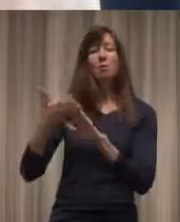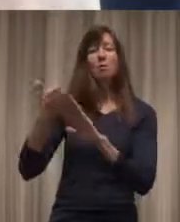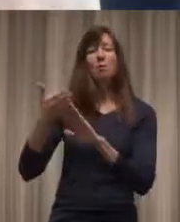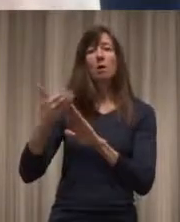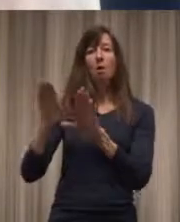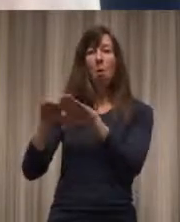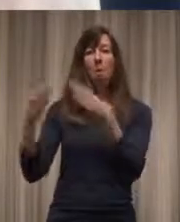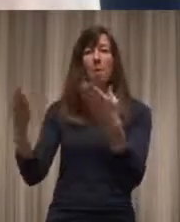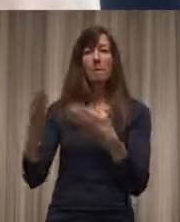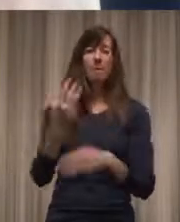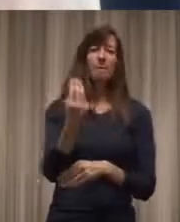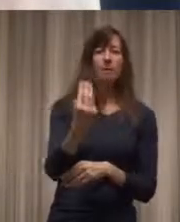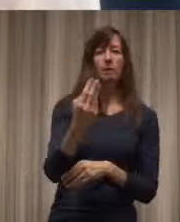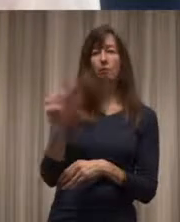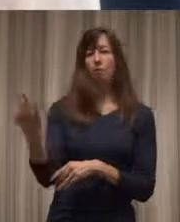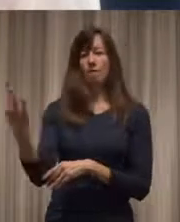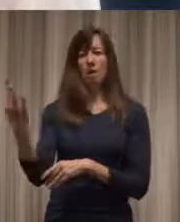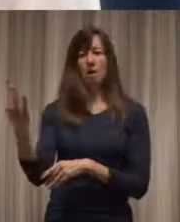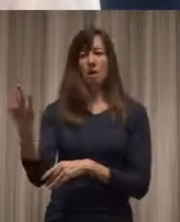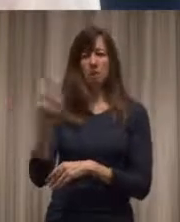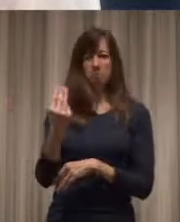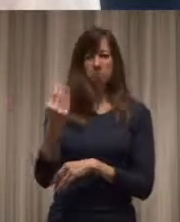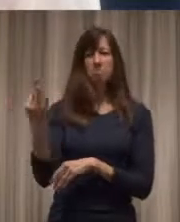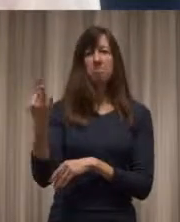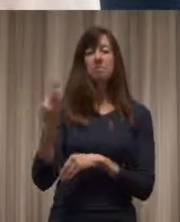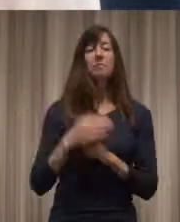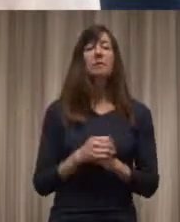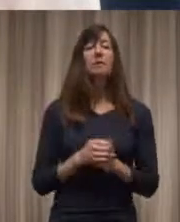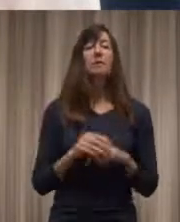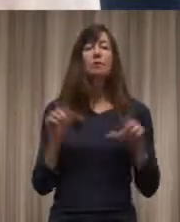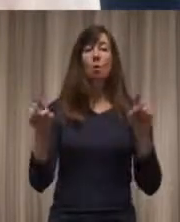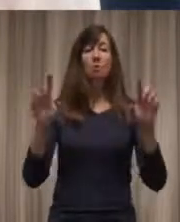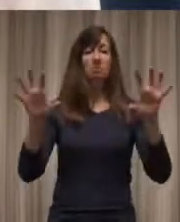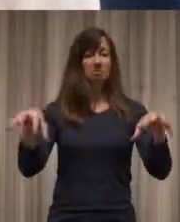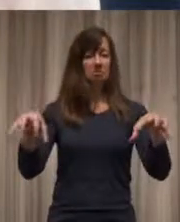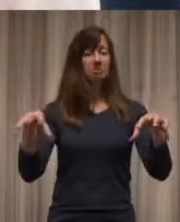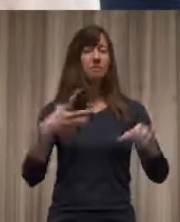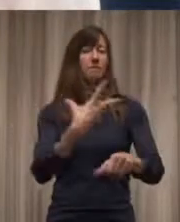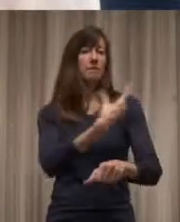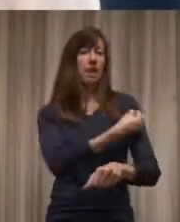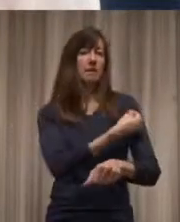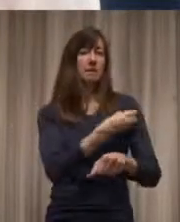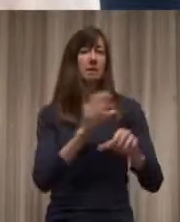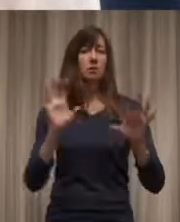So these sites will be set up and actually are being set up as we speak